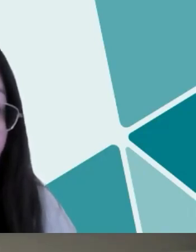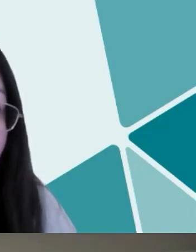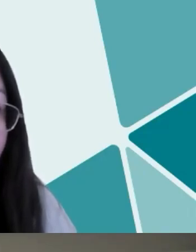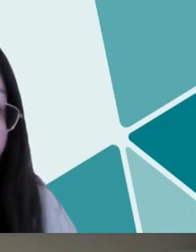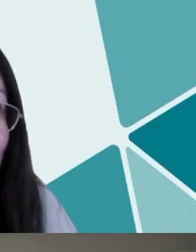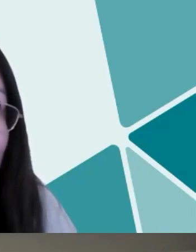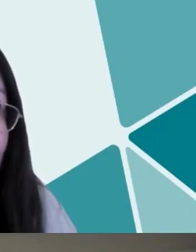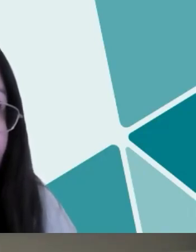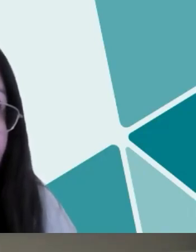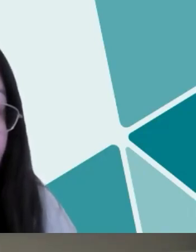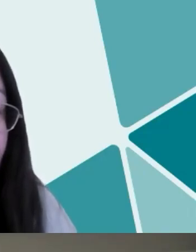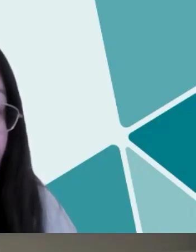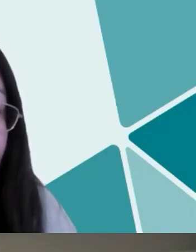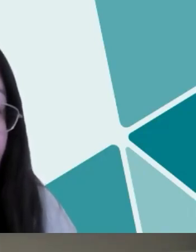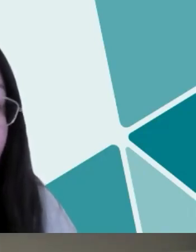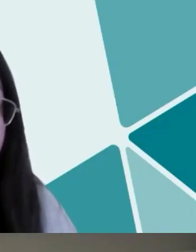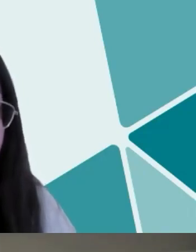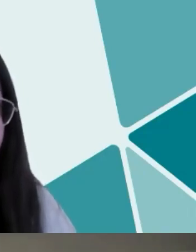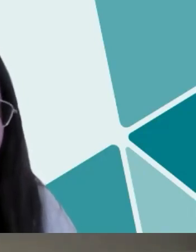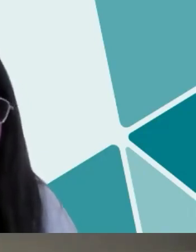report be released?